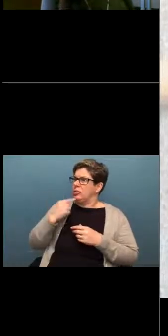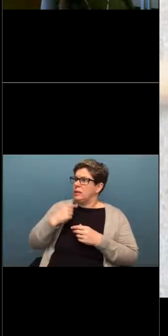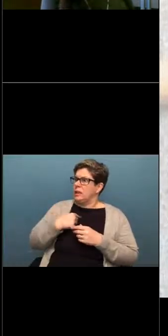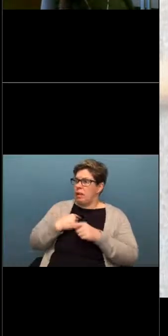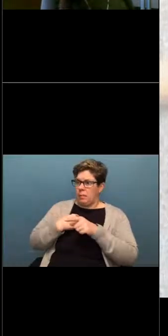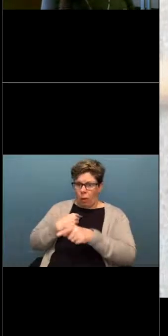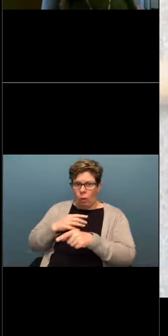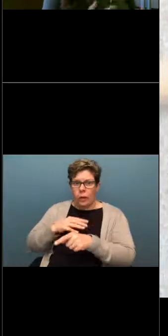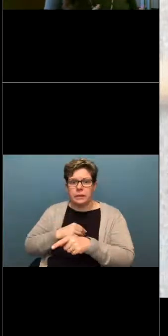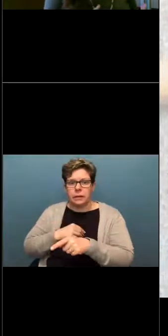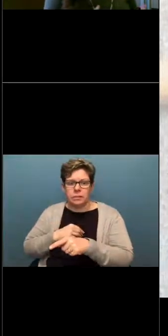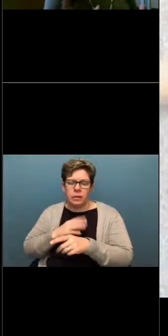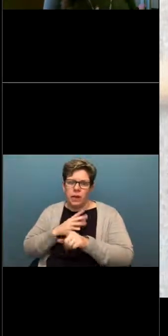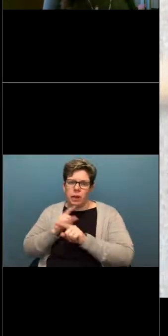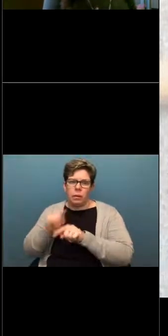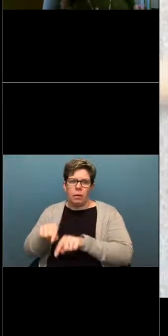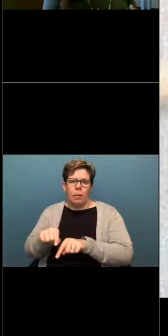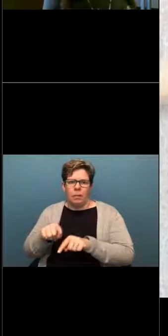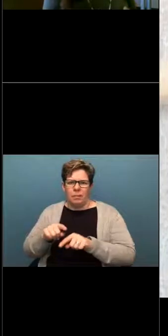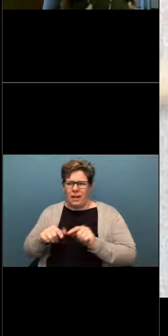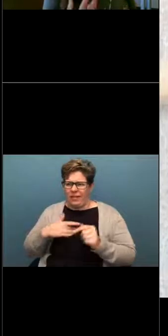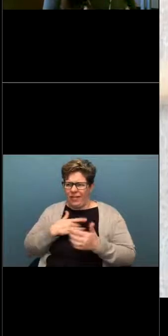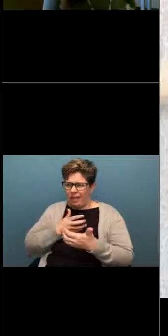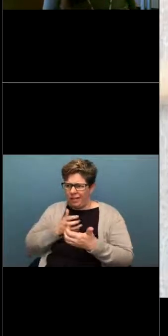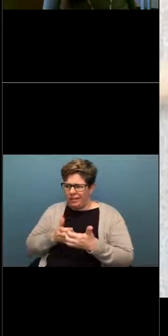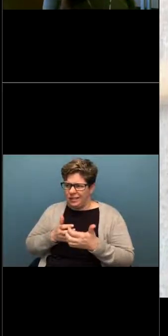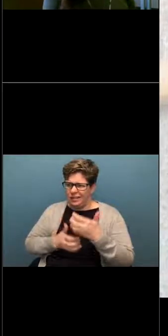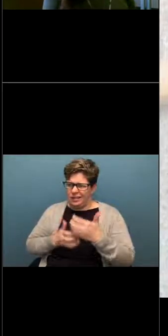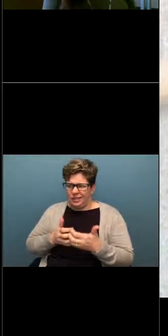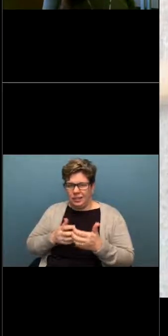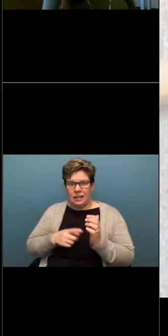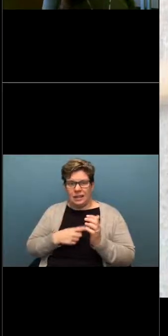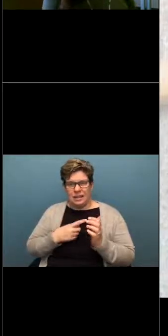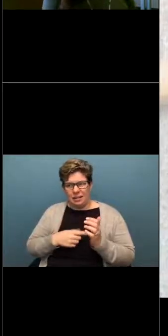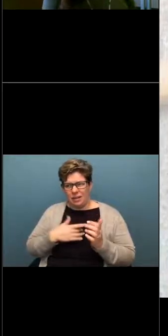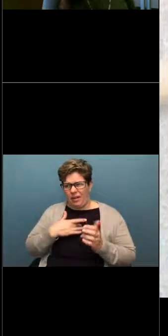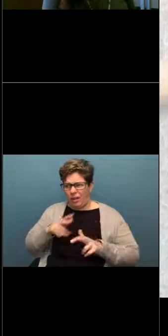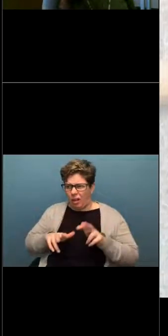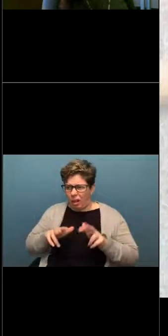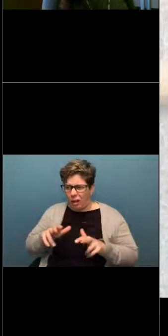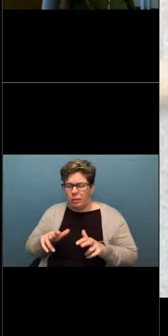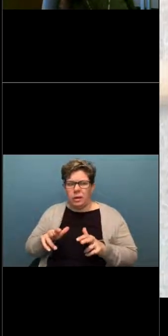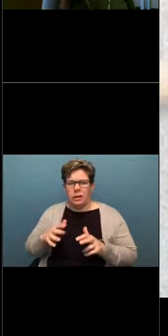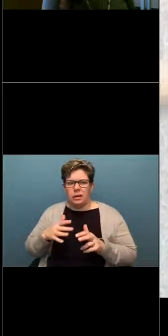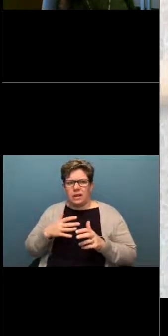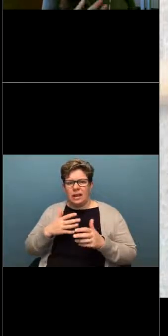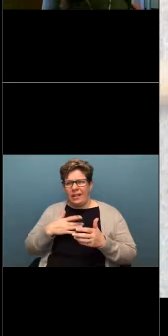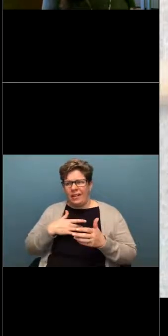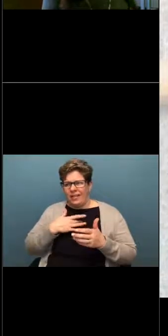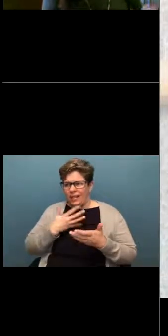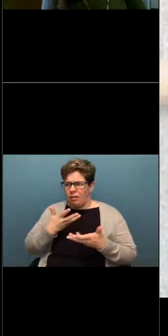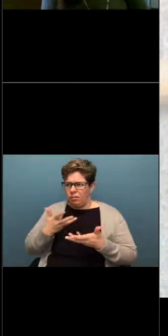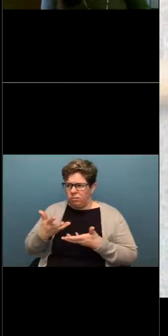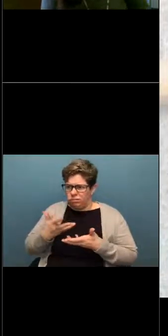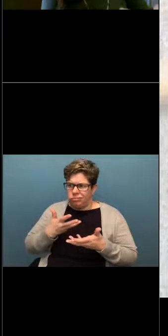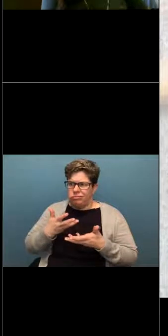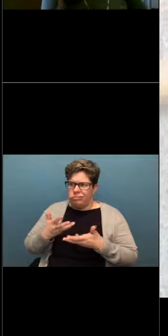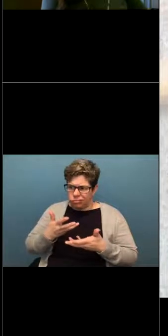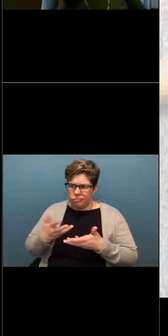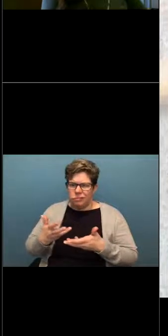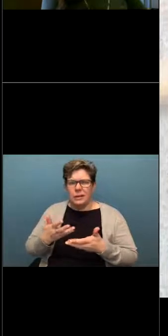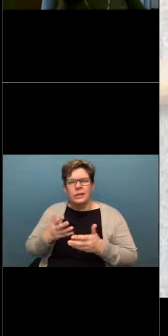accepting new patients. Sometimes that might work out really well. Sometimes it might be a little bit of a harder relationship to navigate. So hopefully I